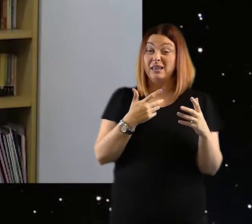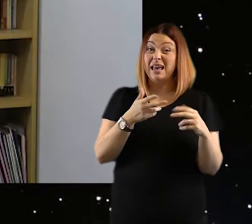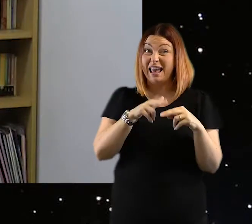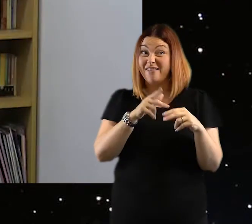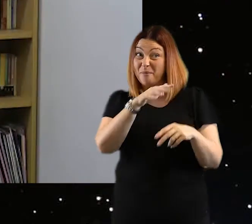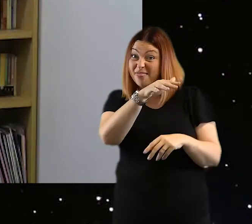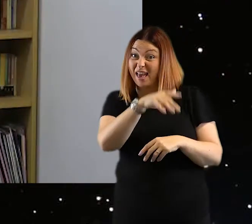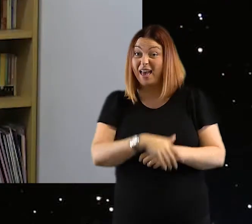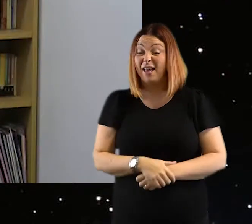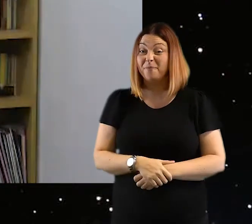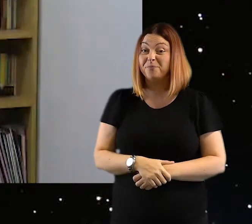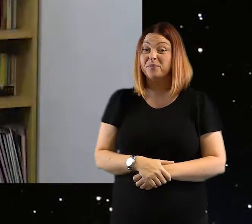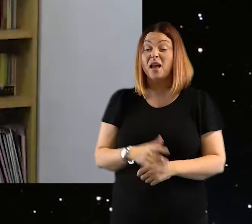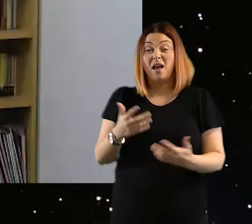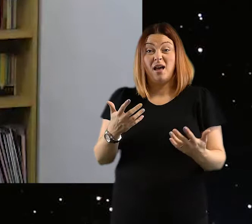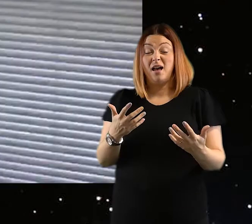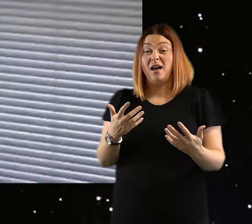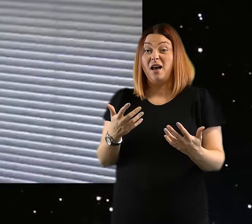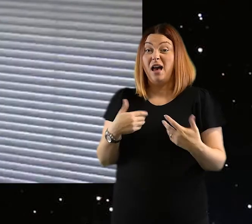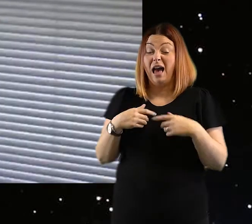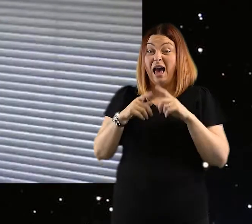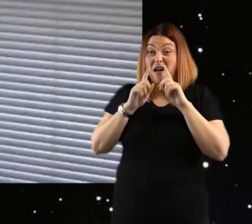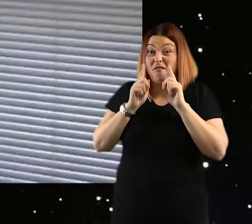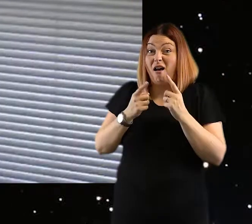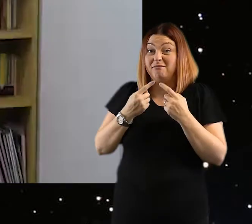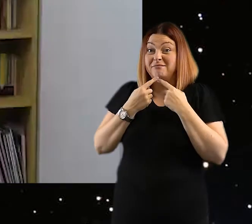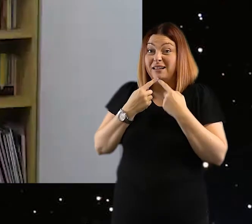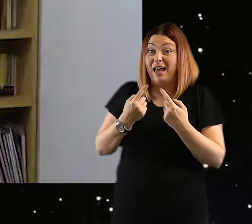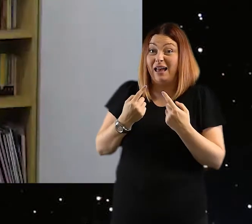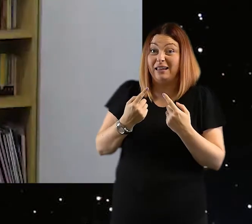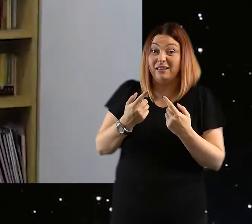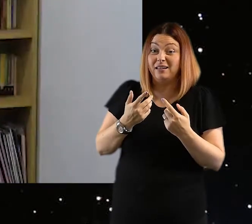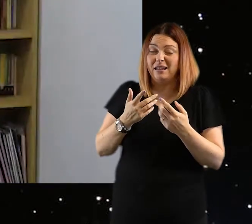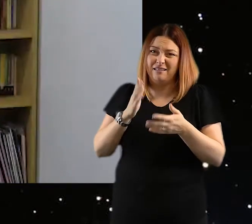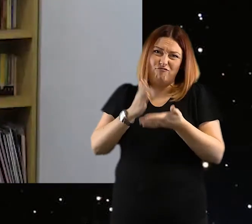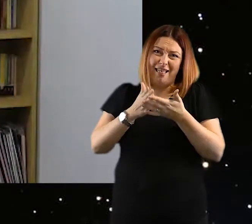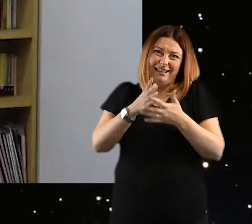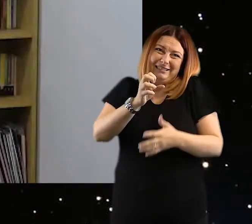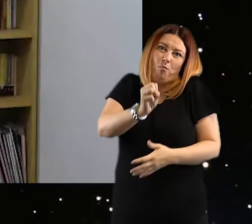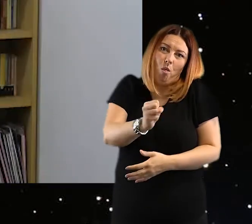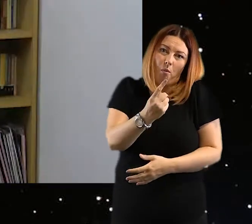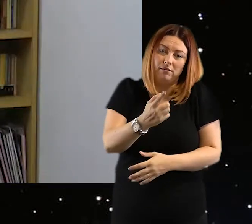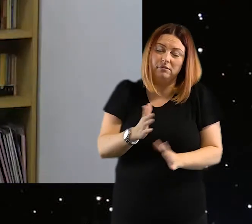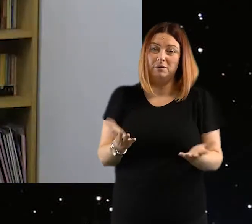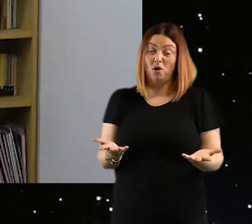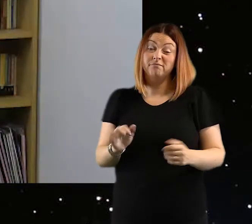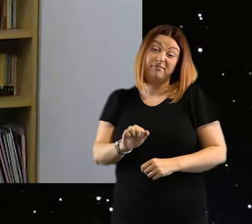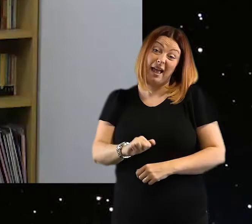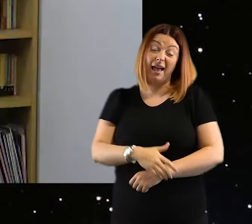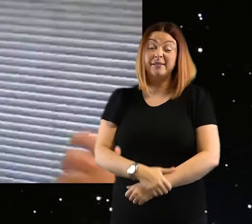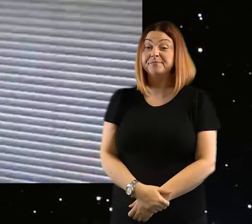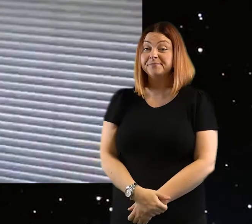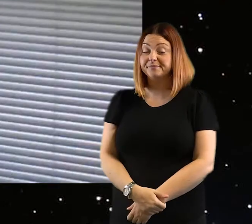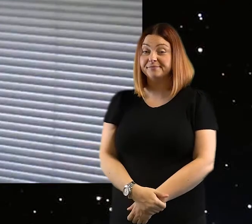had they been there. Right. We can't rule out truly tiny ones.